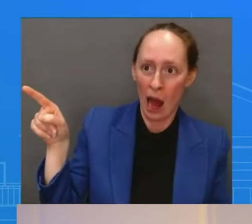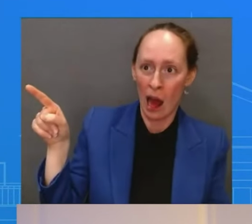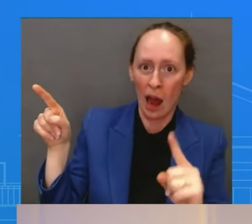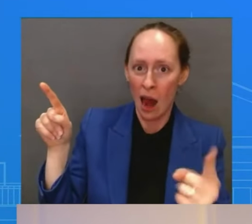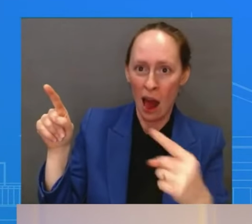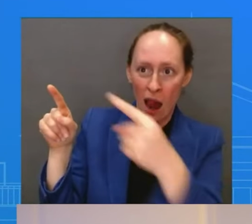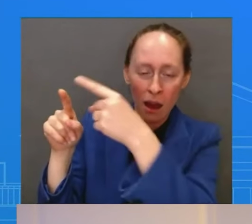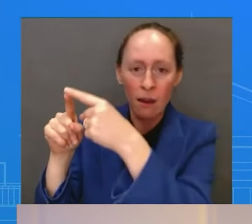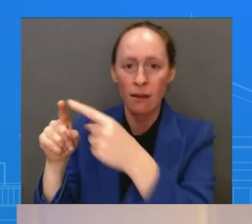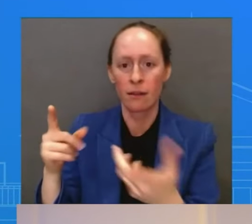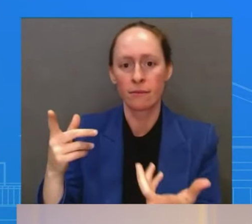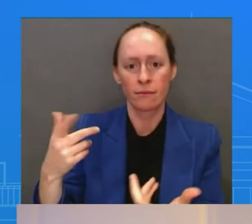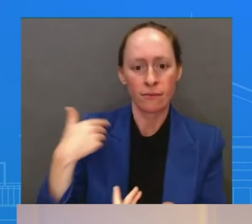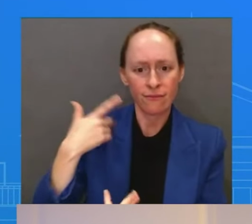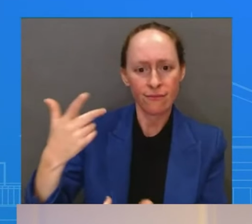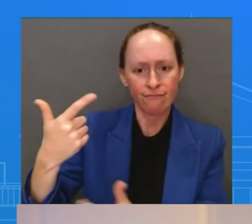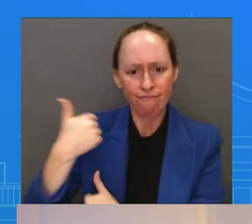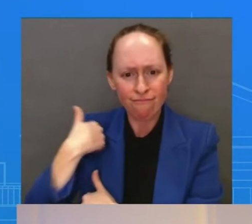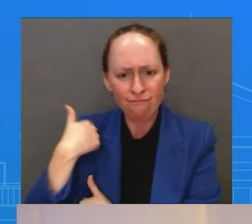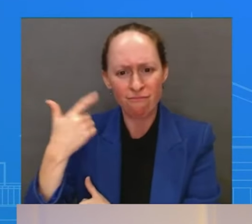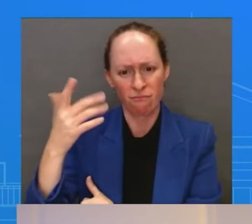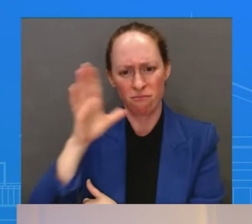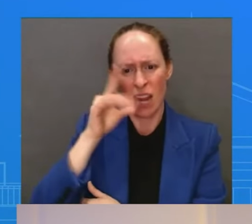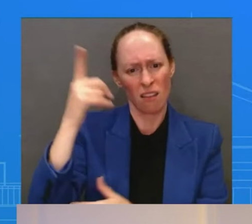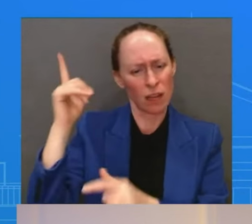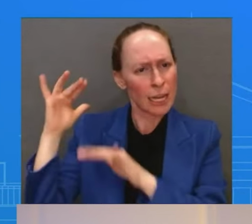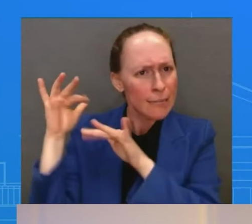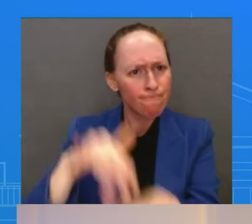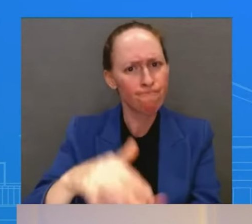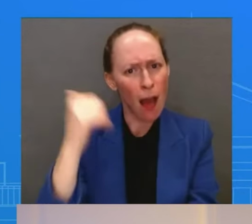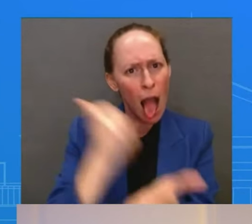more formal way. Well, first of all,